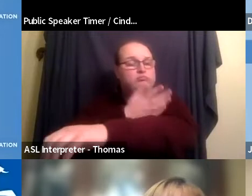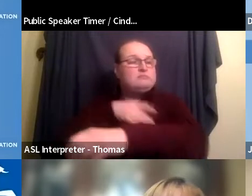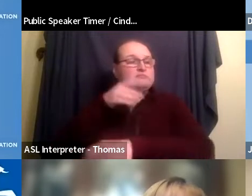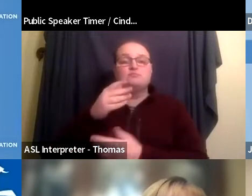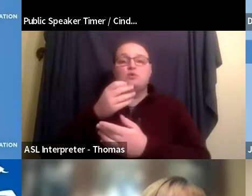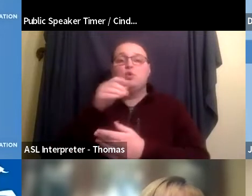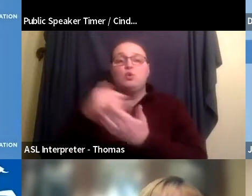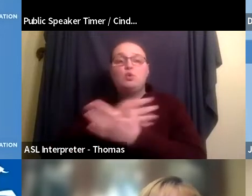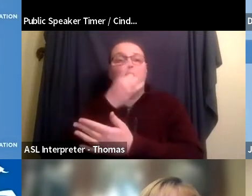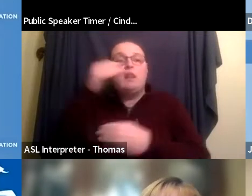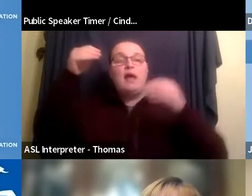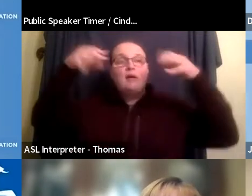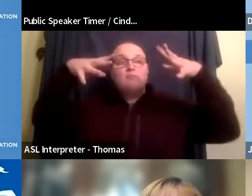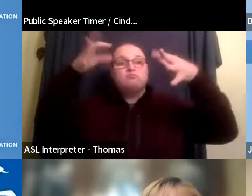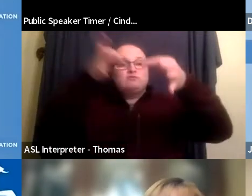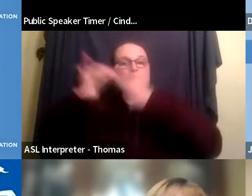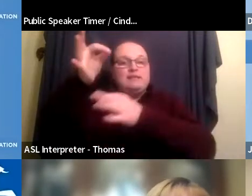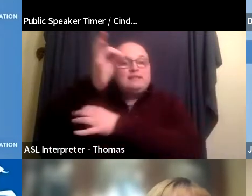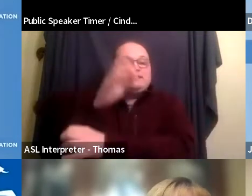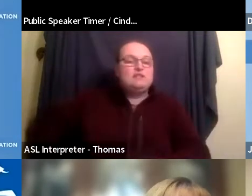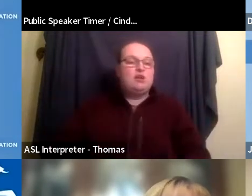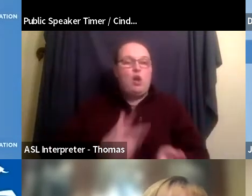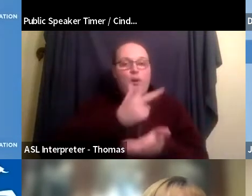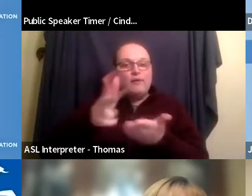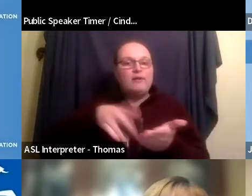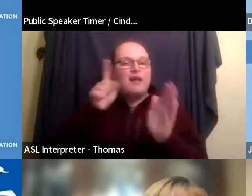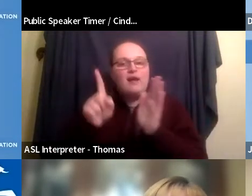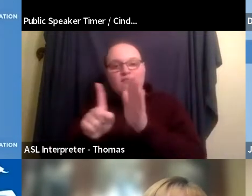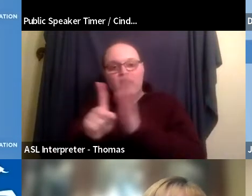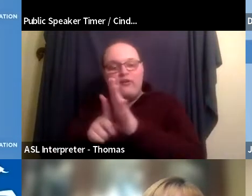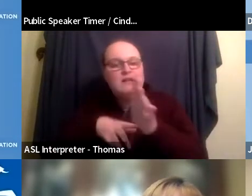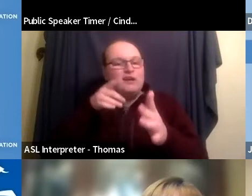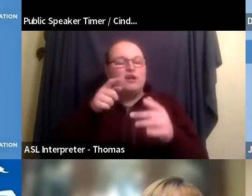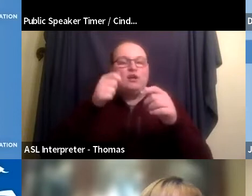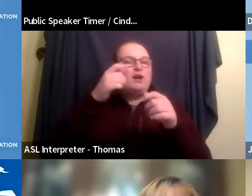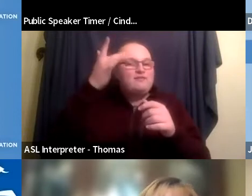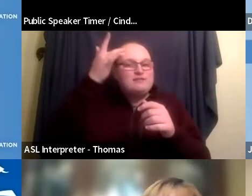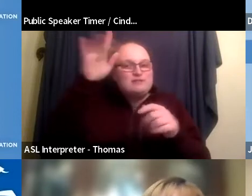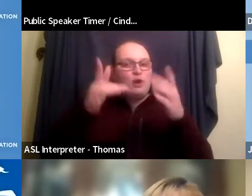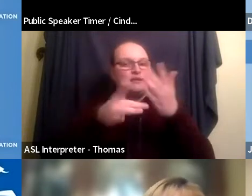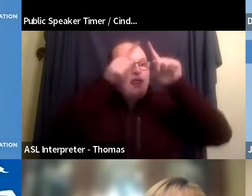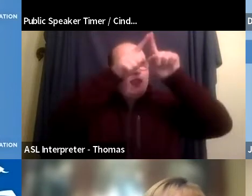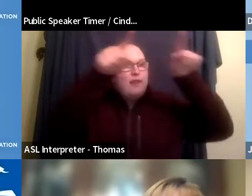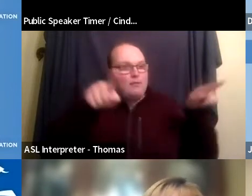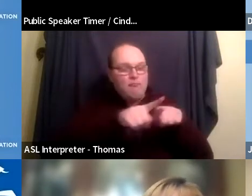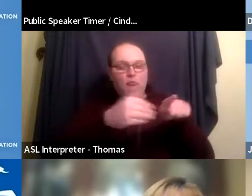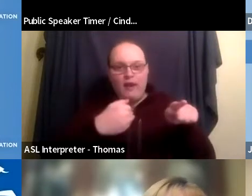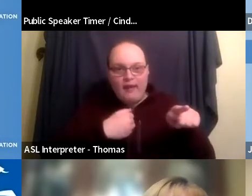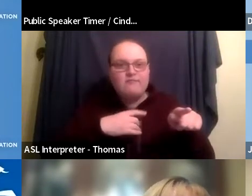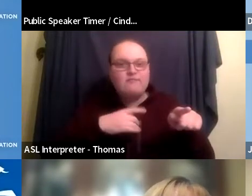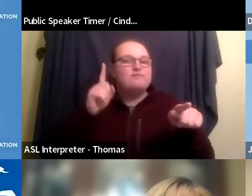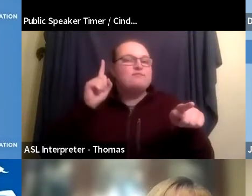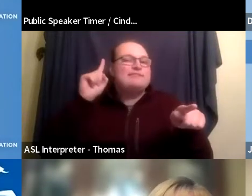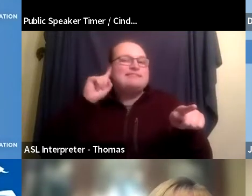in the parking lot, a new fire alarm system, removal of asbestos, smart boards in all of our classrooms, a state-of-the-art sound